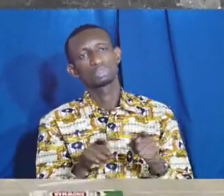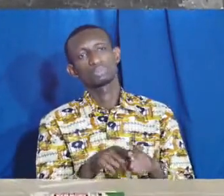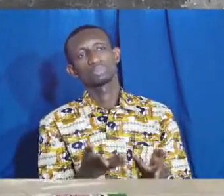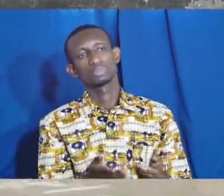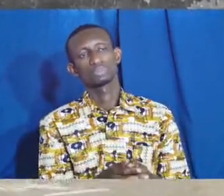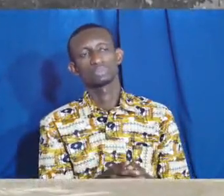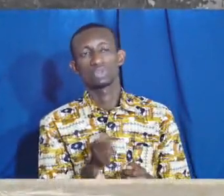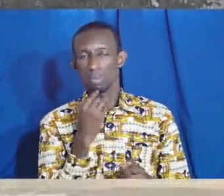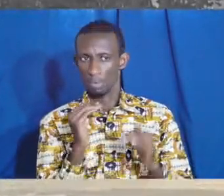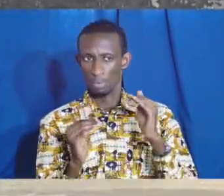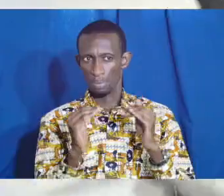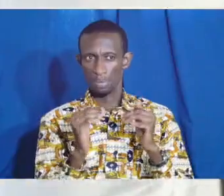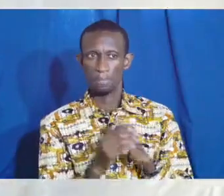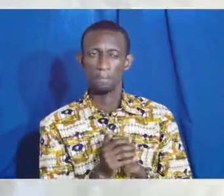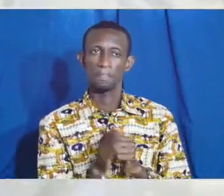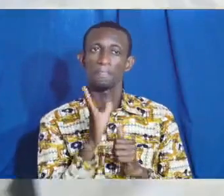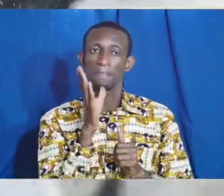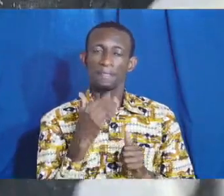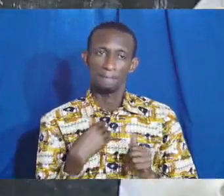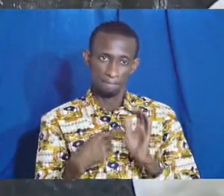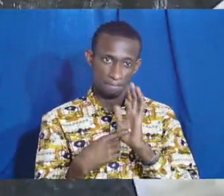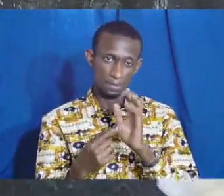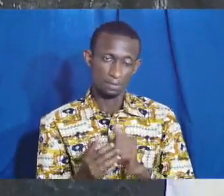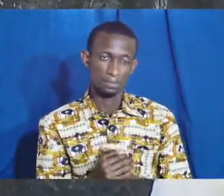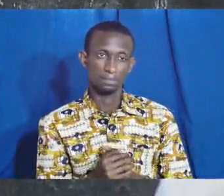another function. We say enzymes work at a specific